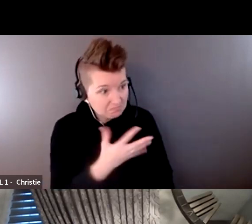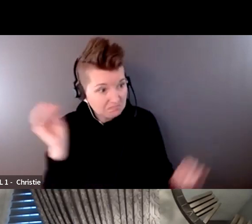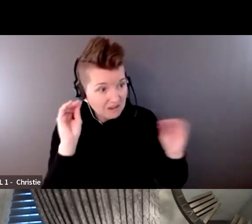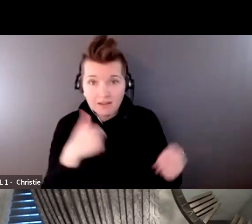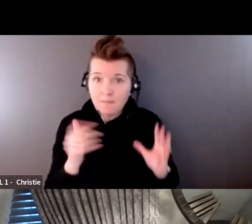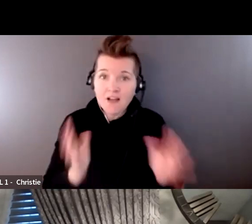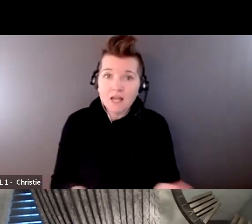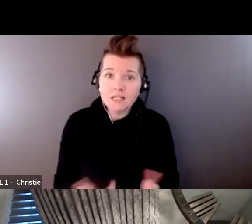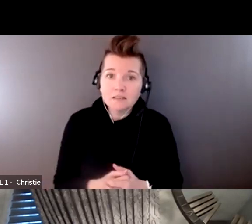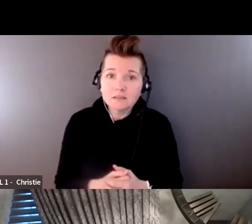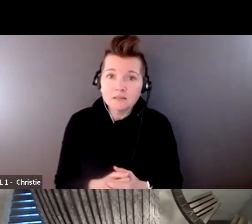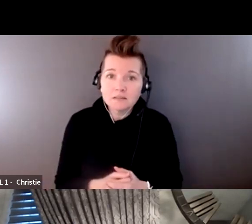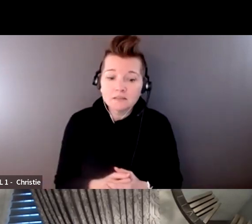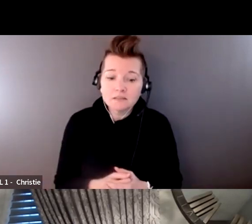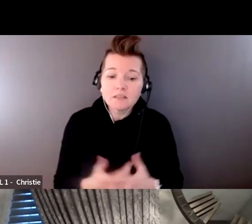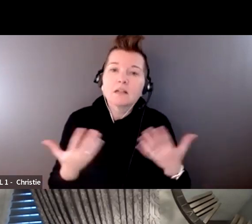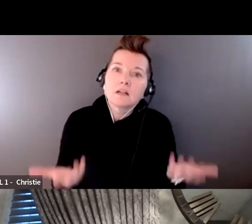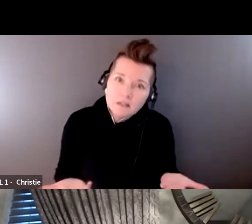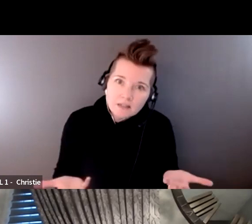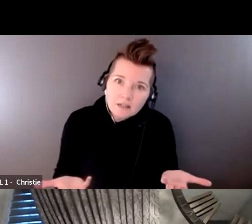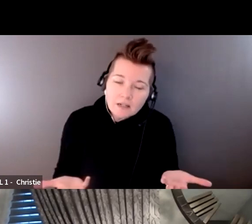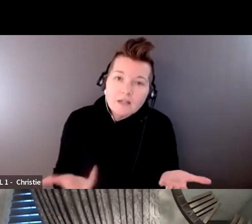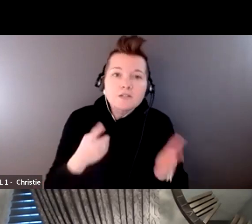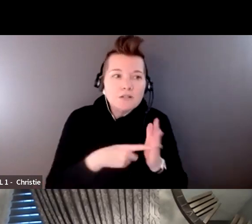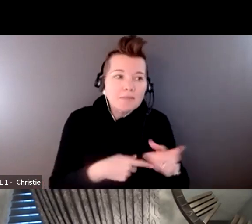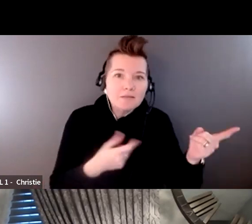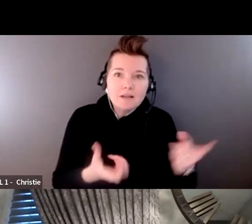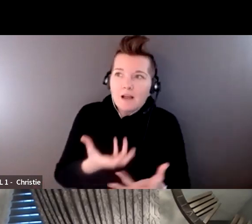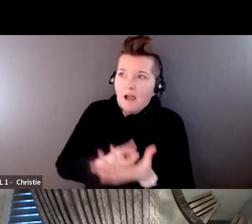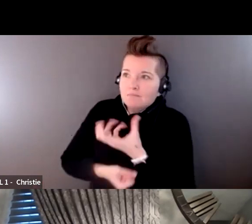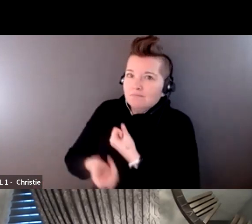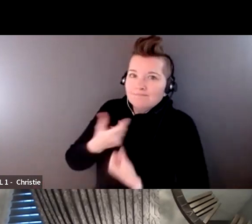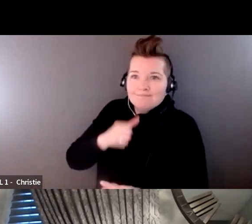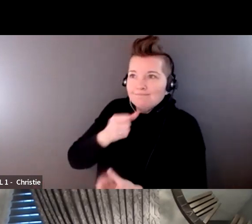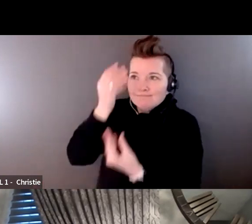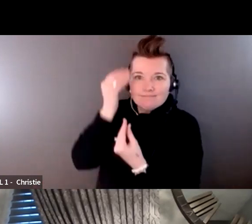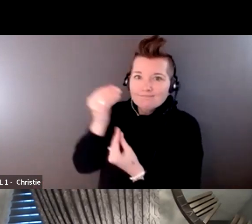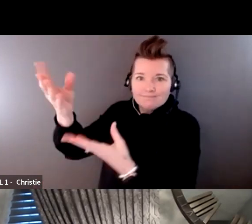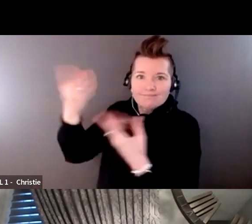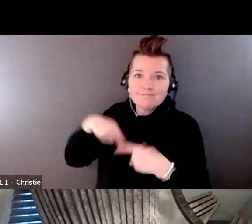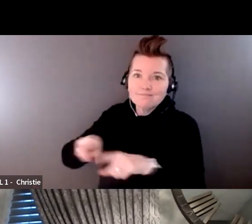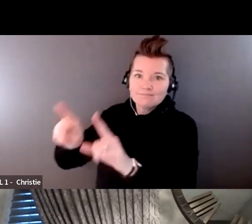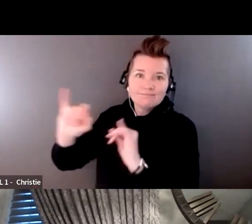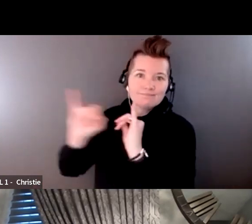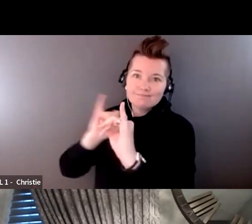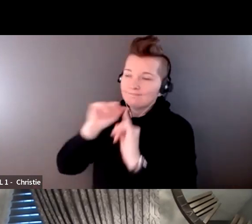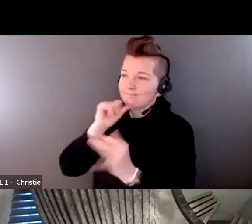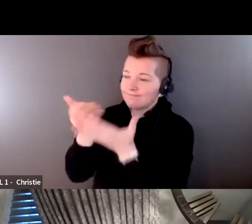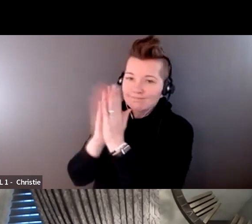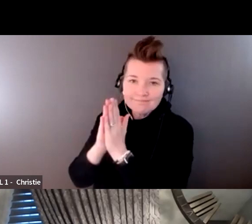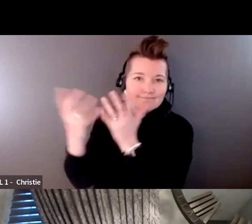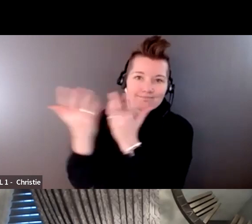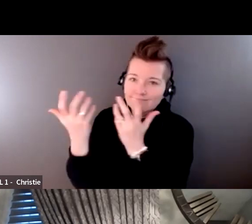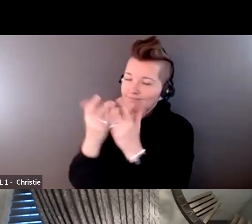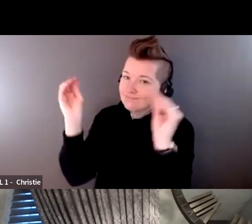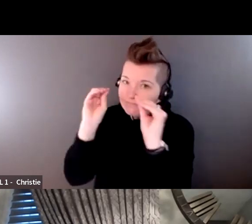So many a times people don't share their disabilities during the interview and do not ask for accommodations. And only